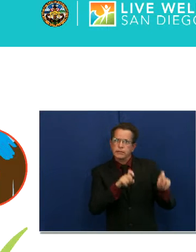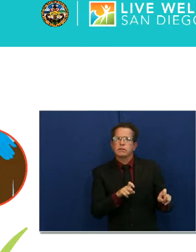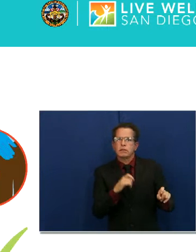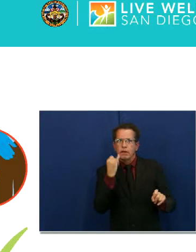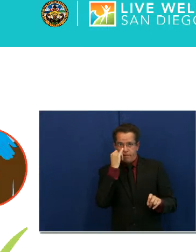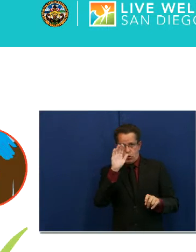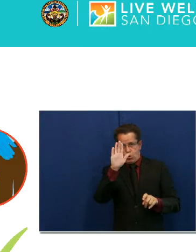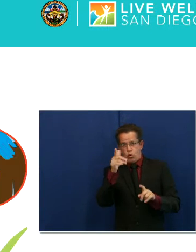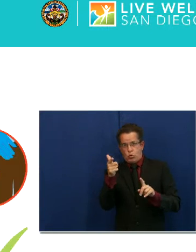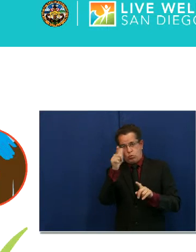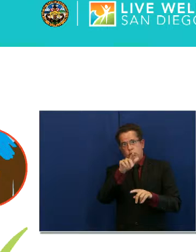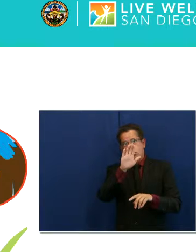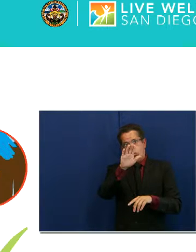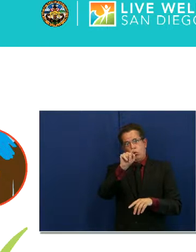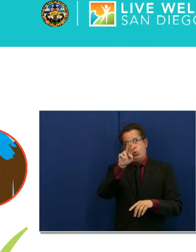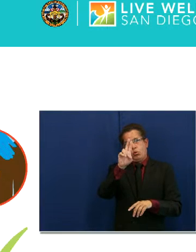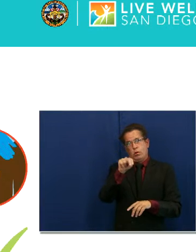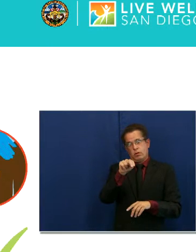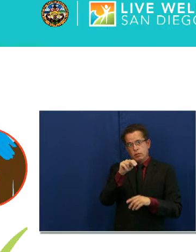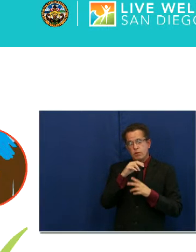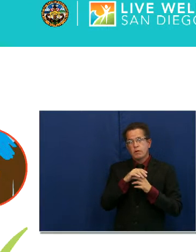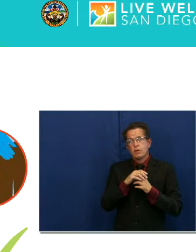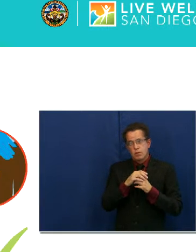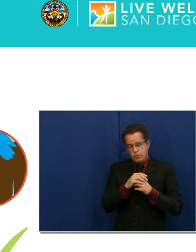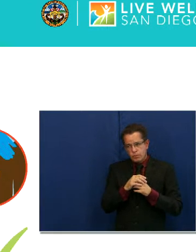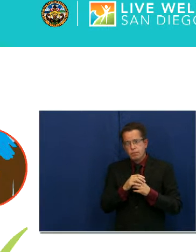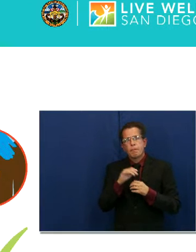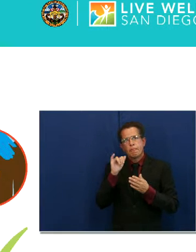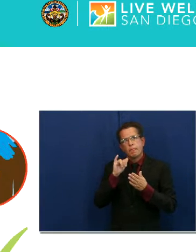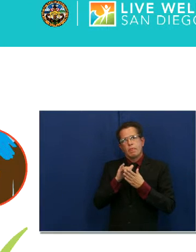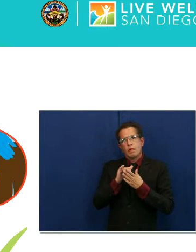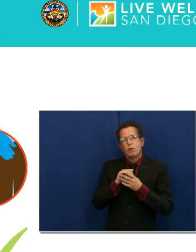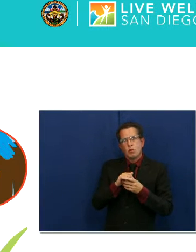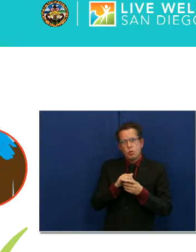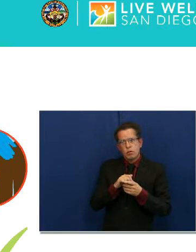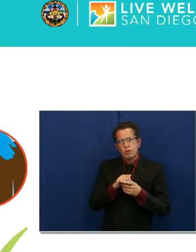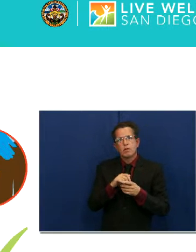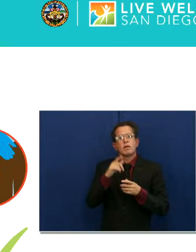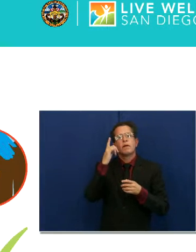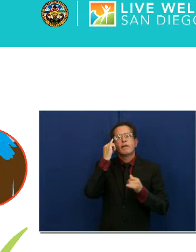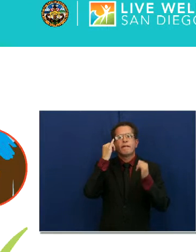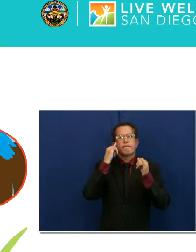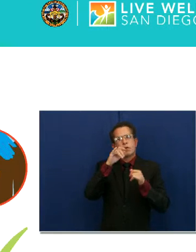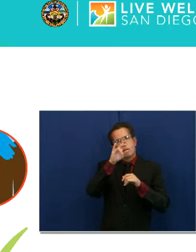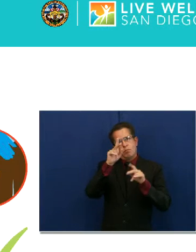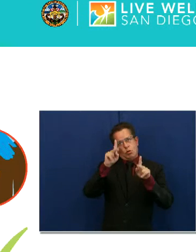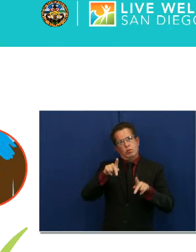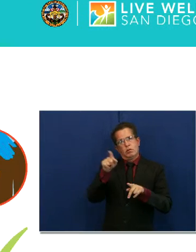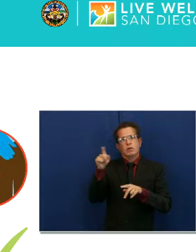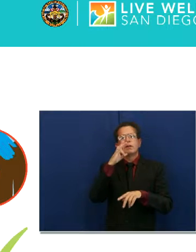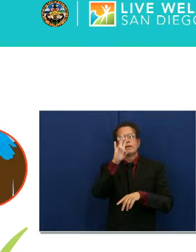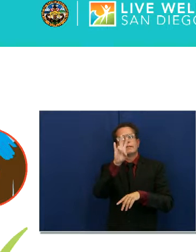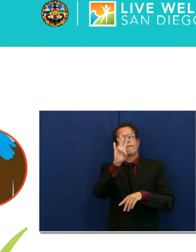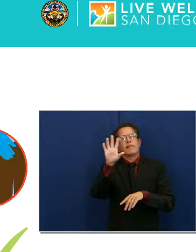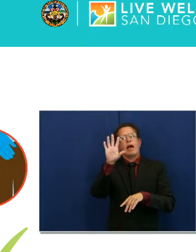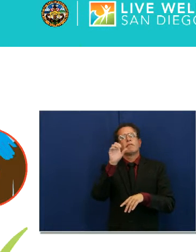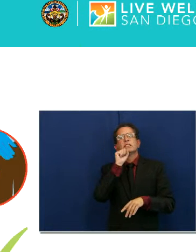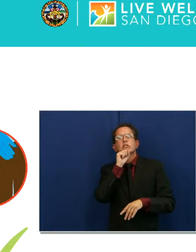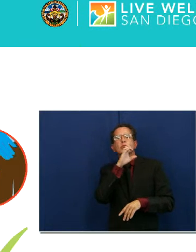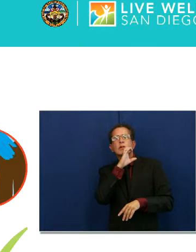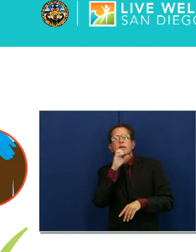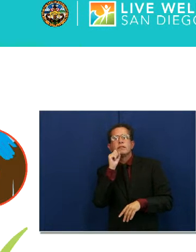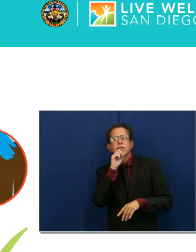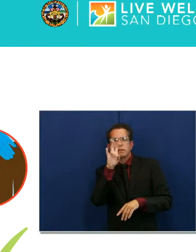healthcare systems to those individuals that are 75 of age and older, individuals